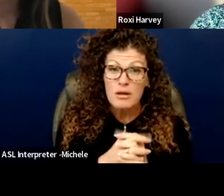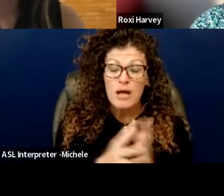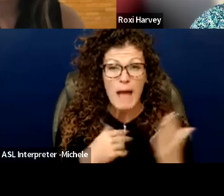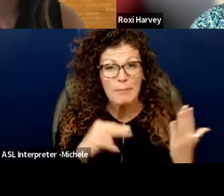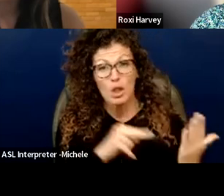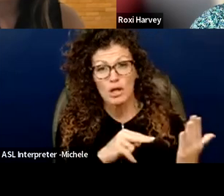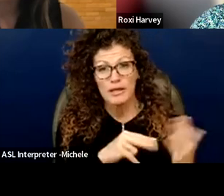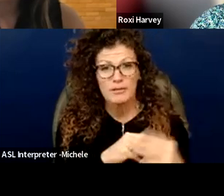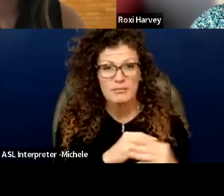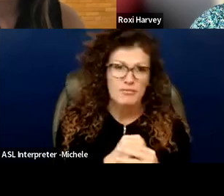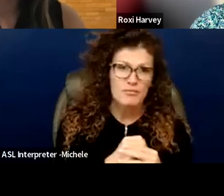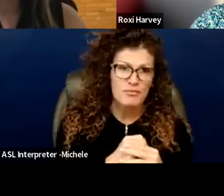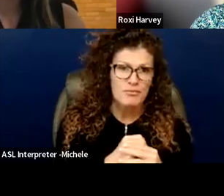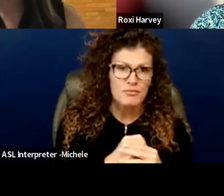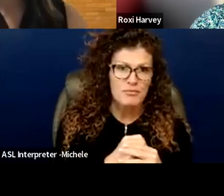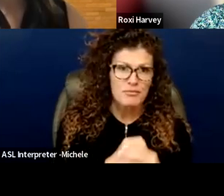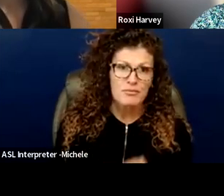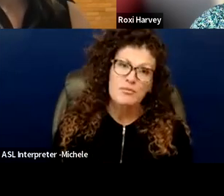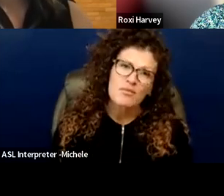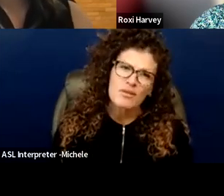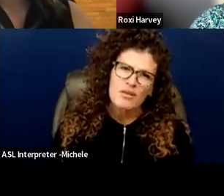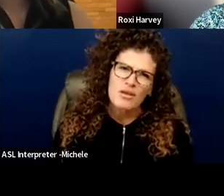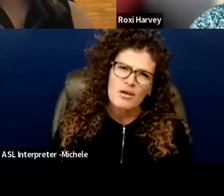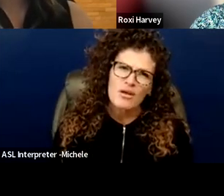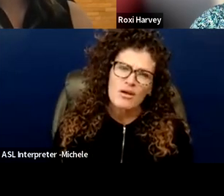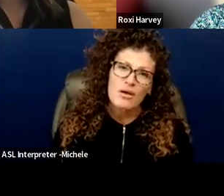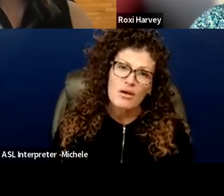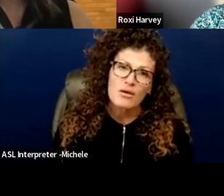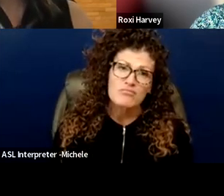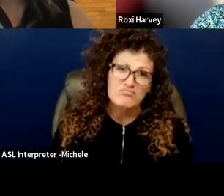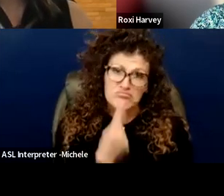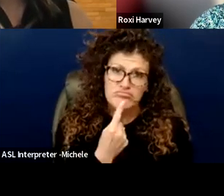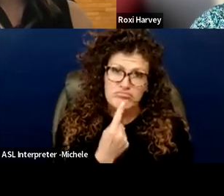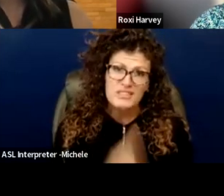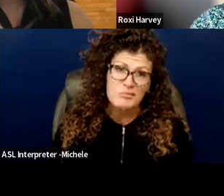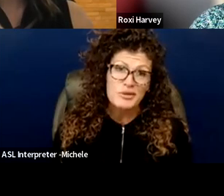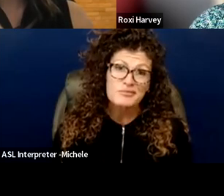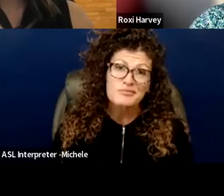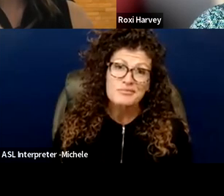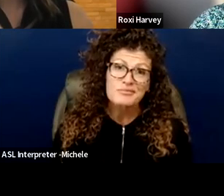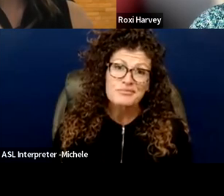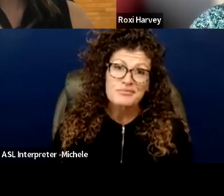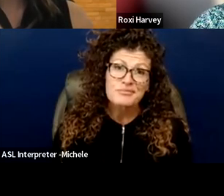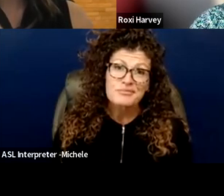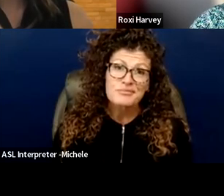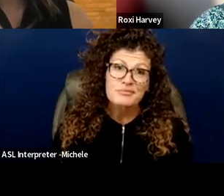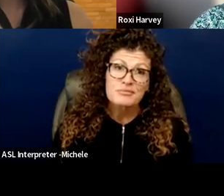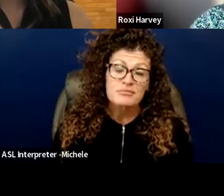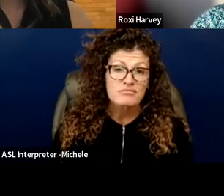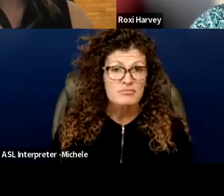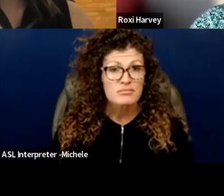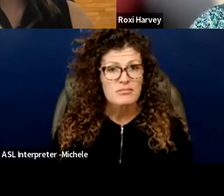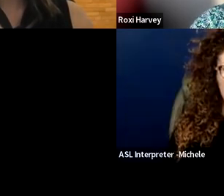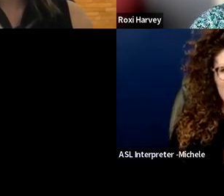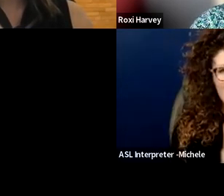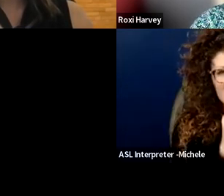it, to be honest, it just seems disappointing because I'm thinking this of like, yes, it's not the only